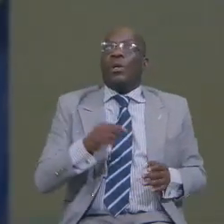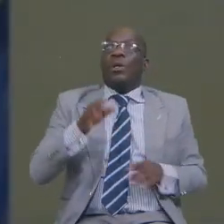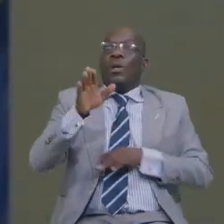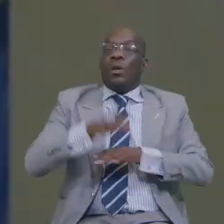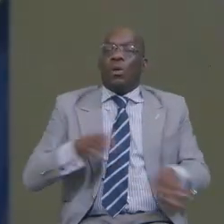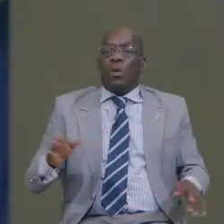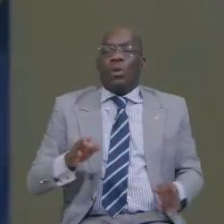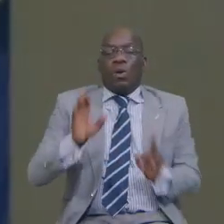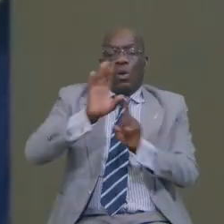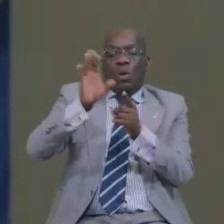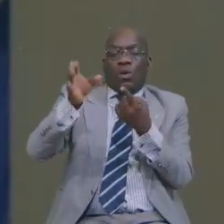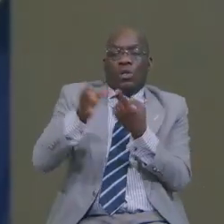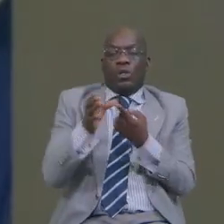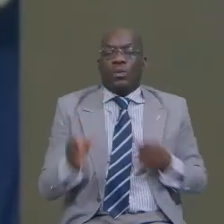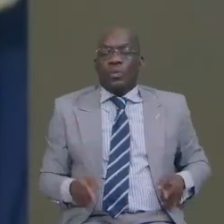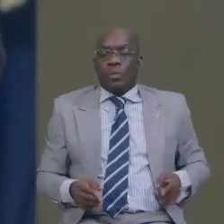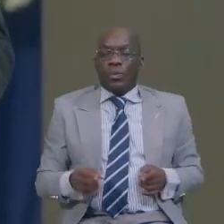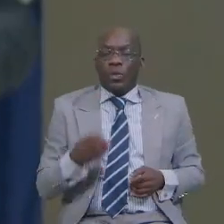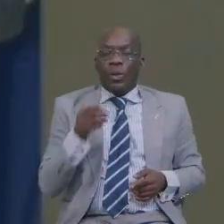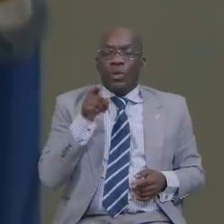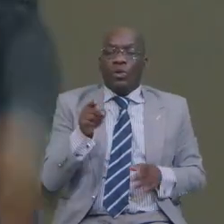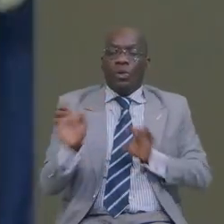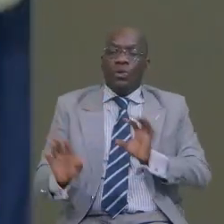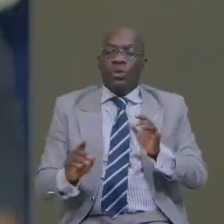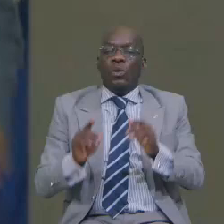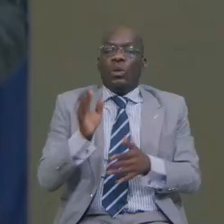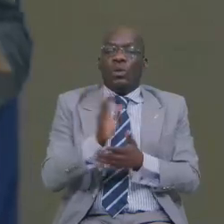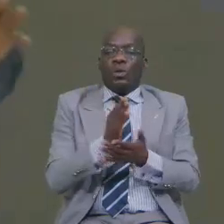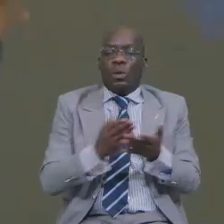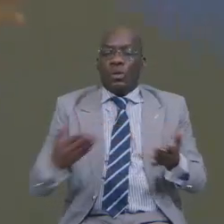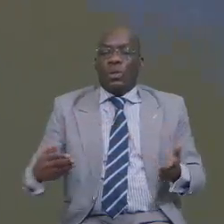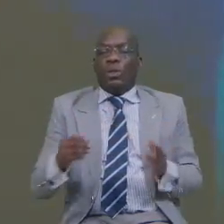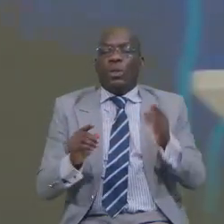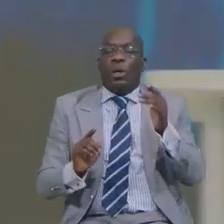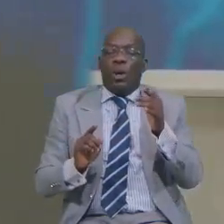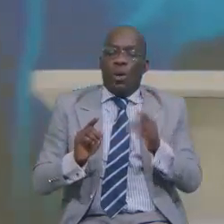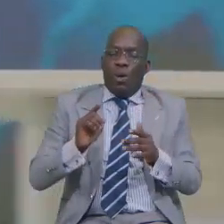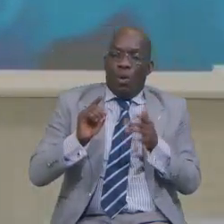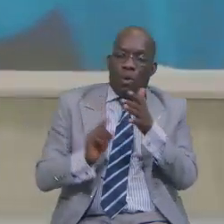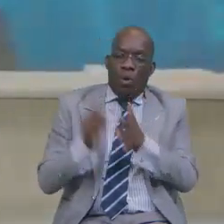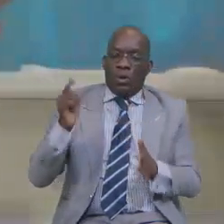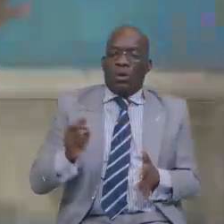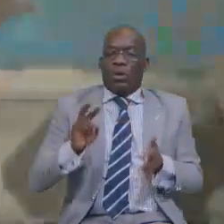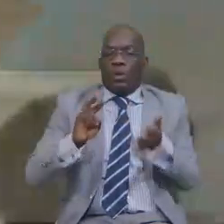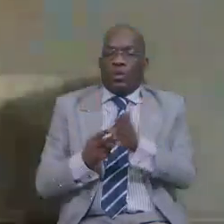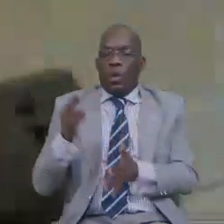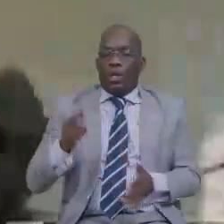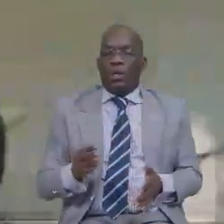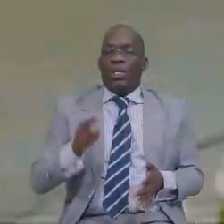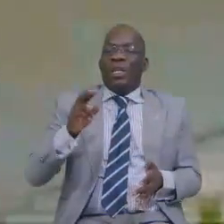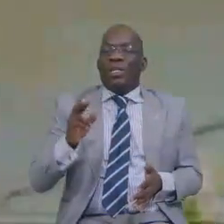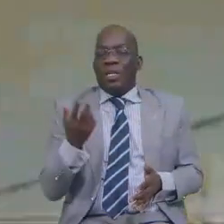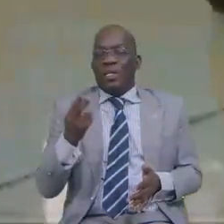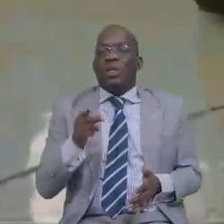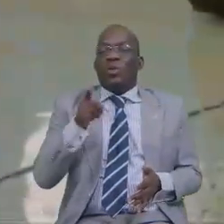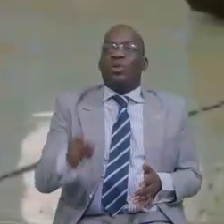twice, thrice, many times, you're used to that. And you settle down in your comfort zone.